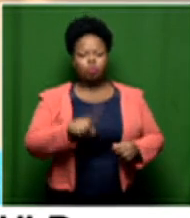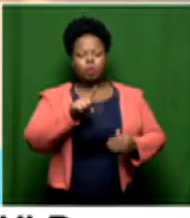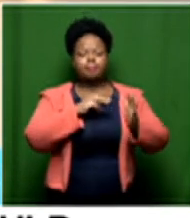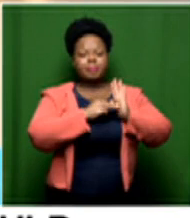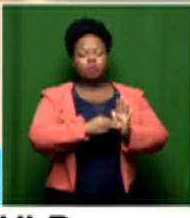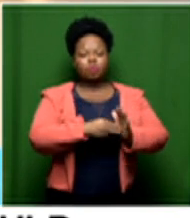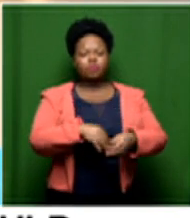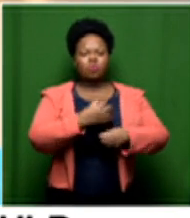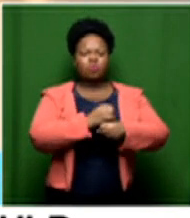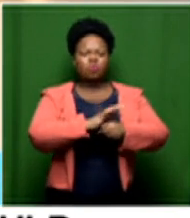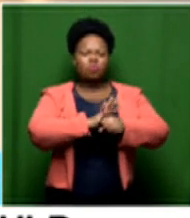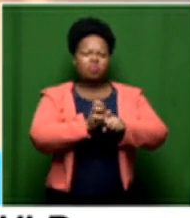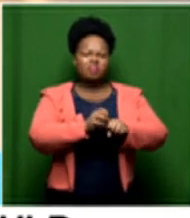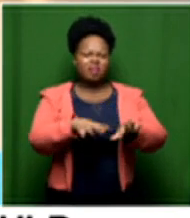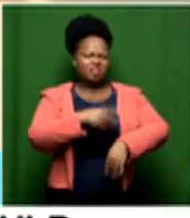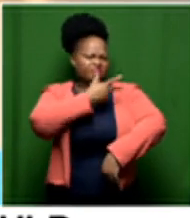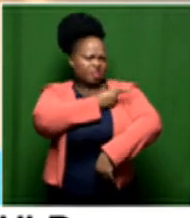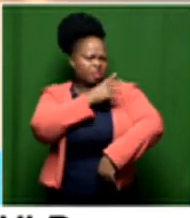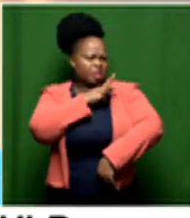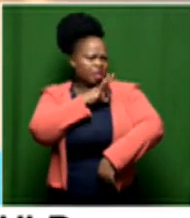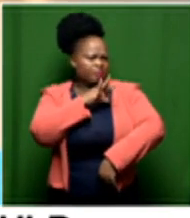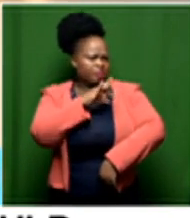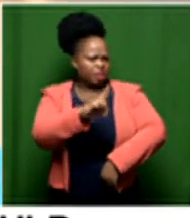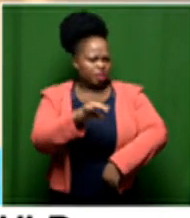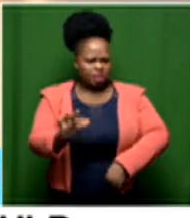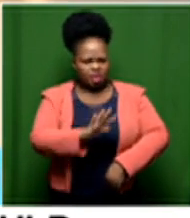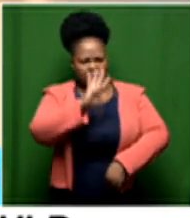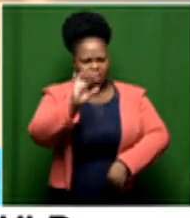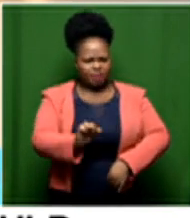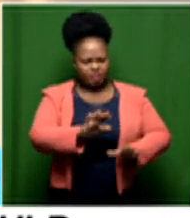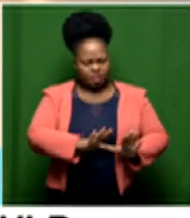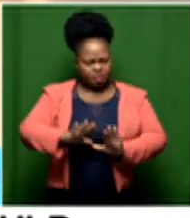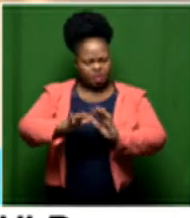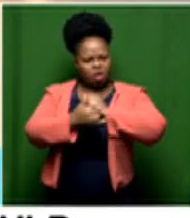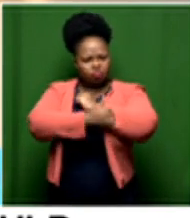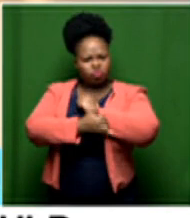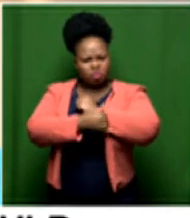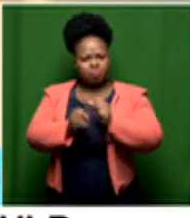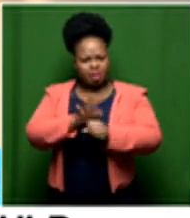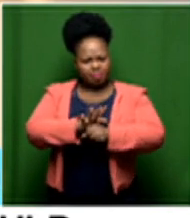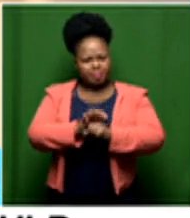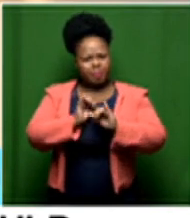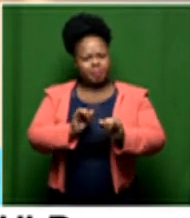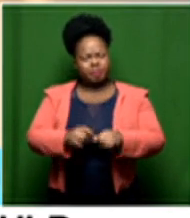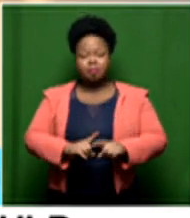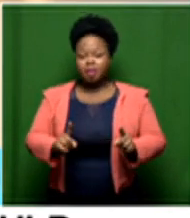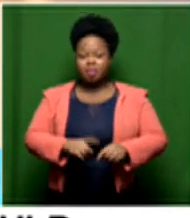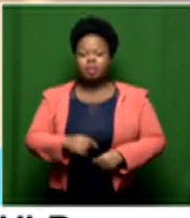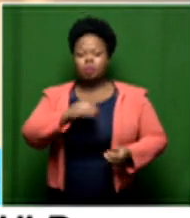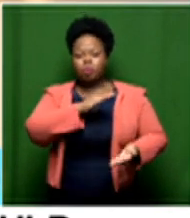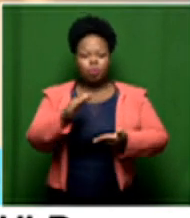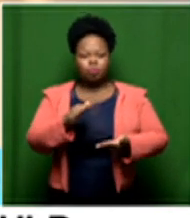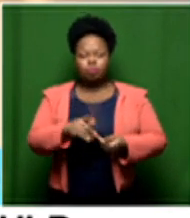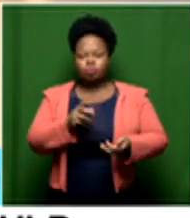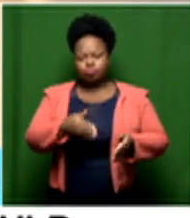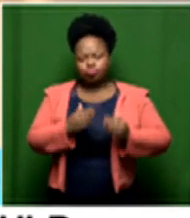million doses of COVID-19 vaccines each day in the African country hardest hit by the pandemic. It goes on, but those vials will probably